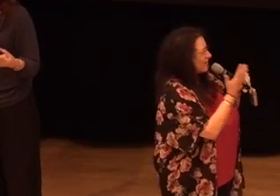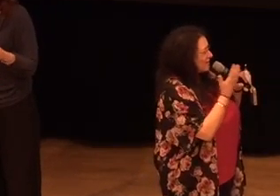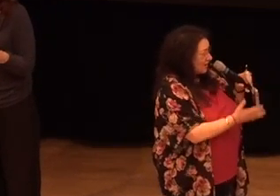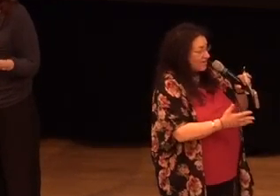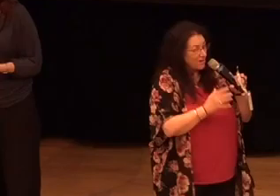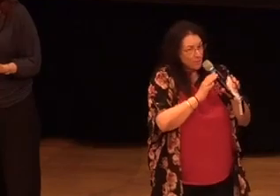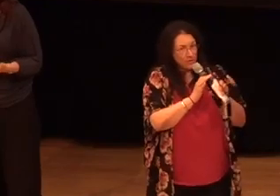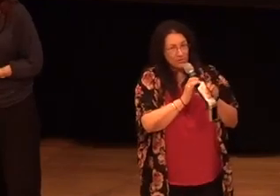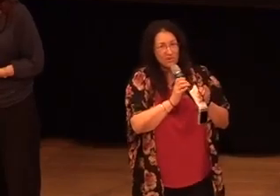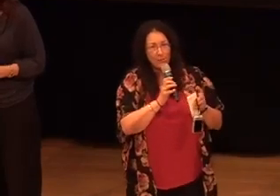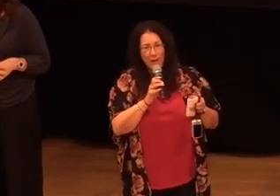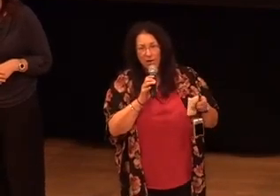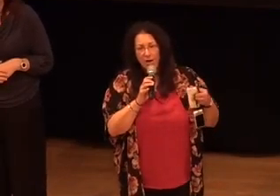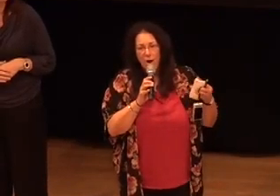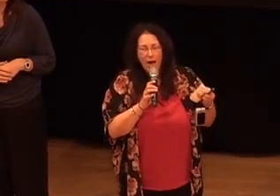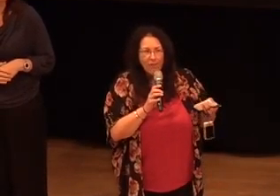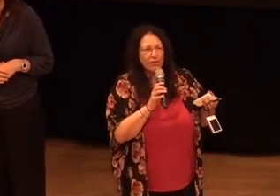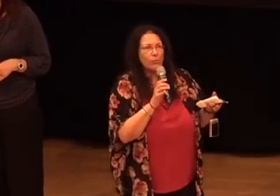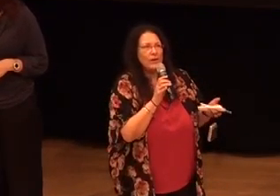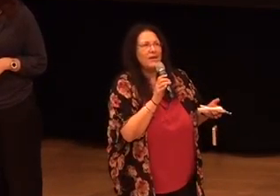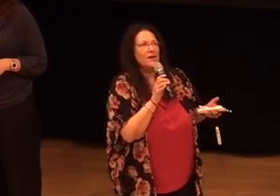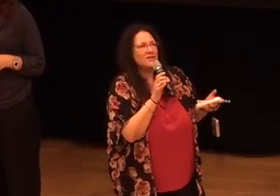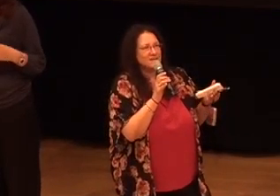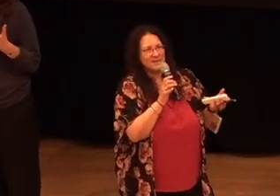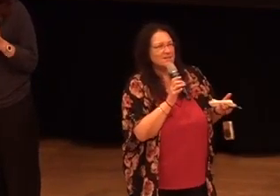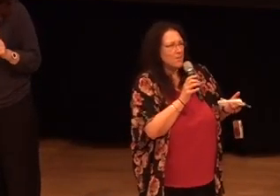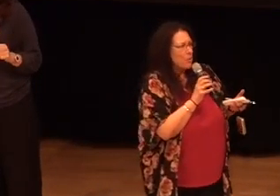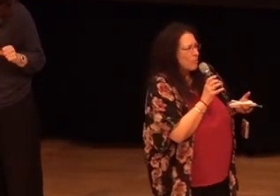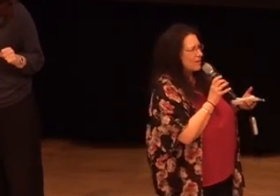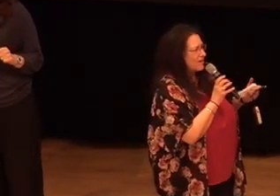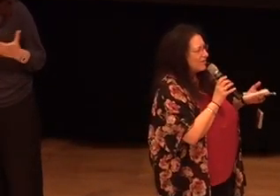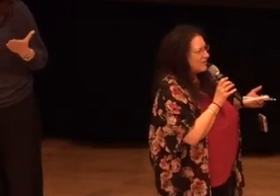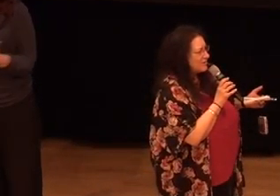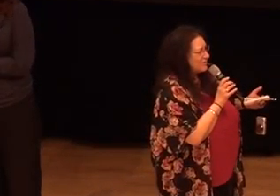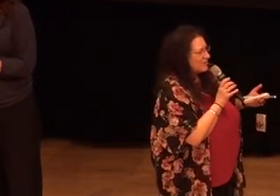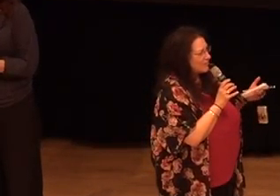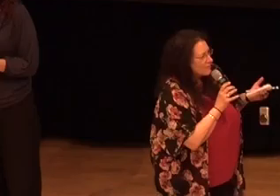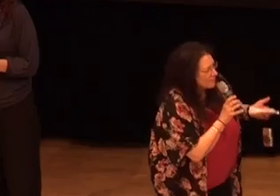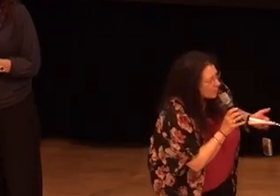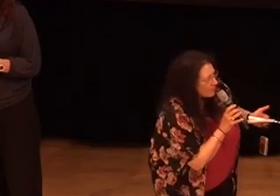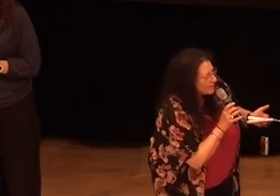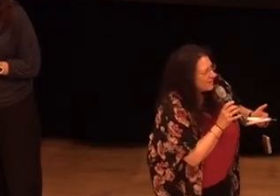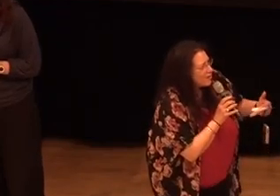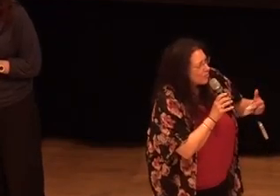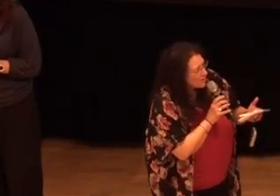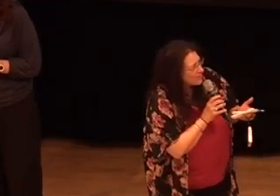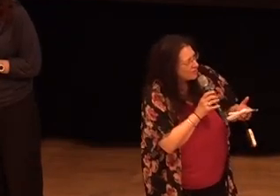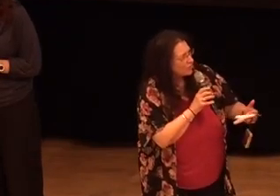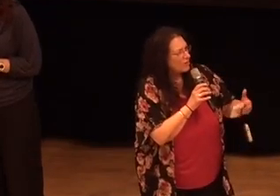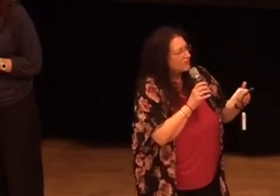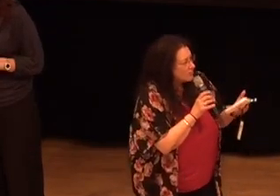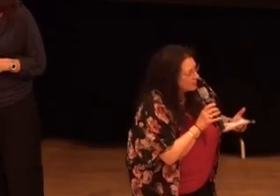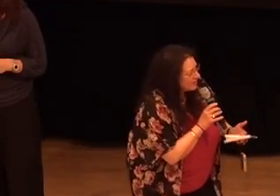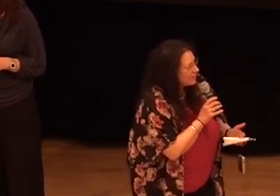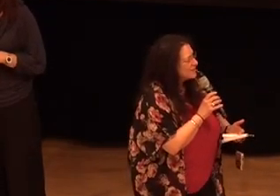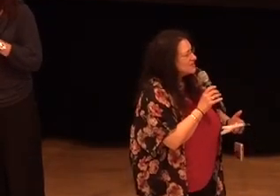Burt, the other producer, about how can we seize the moment in this film around the country